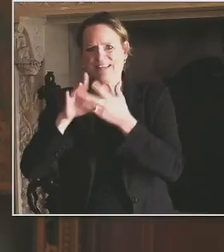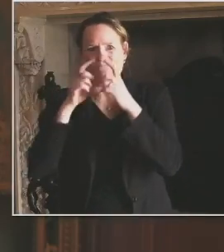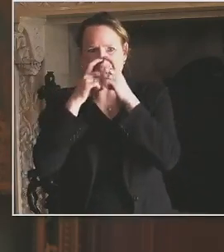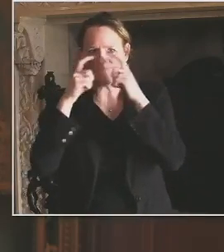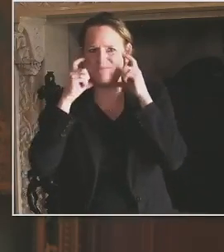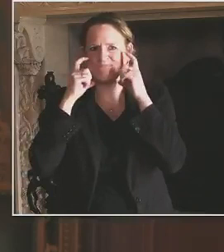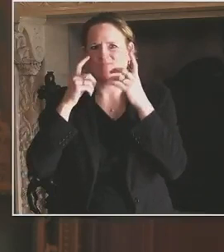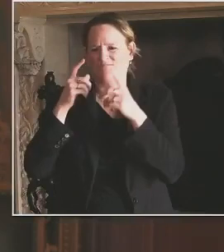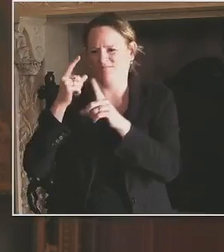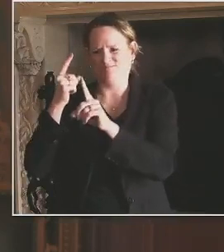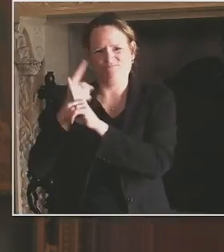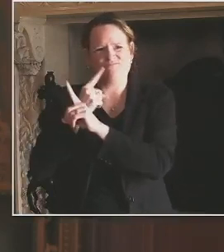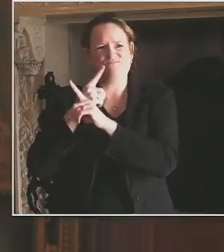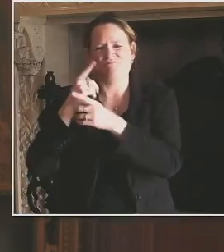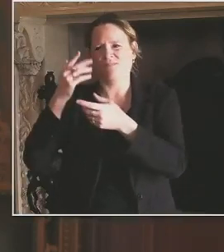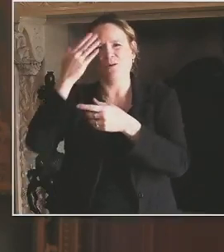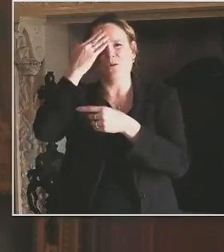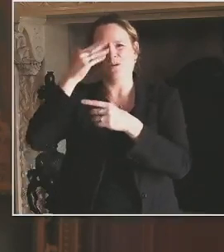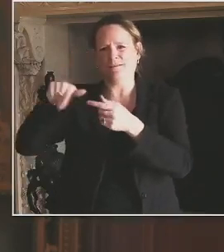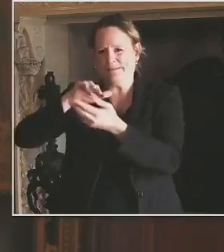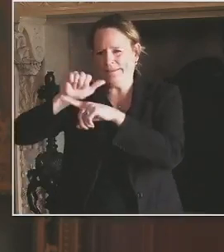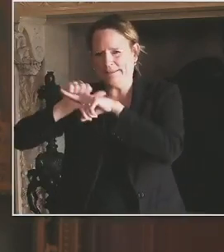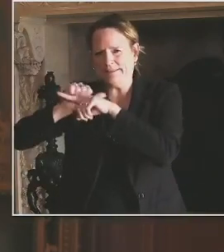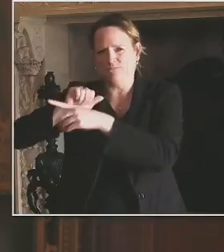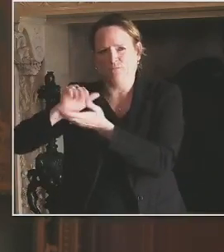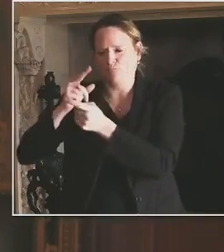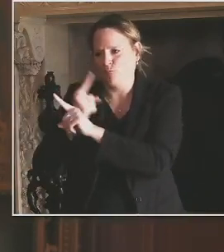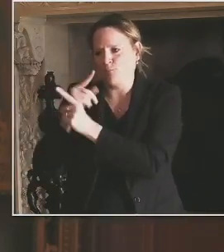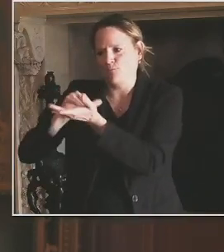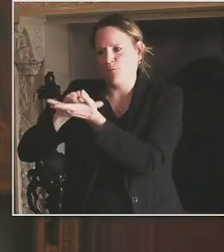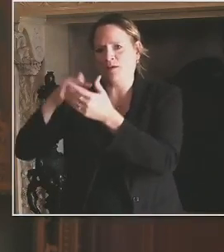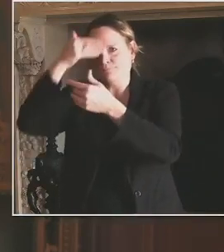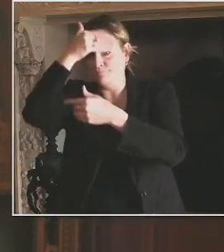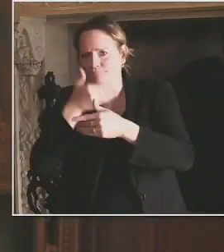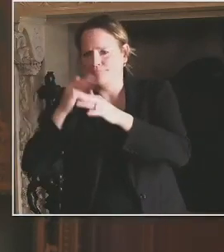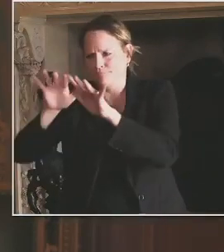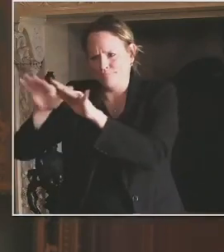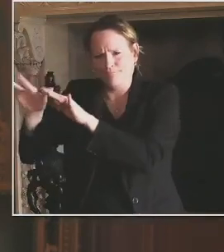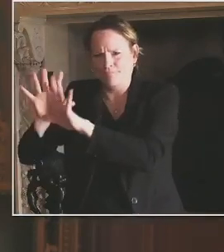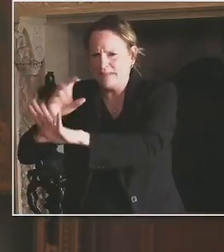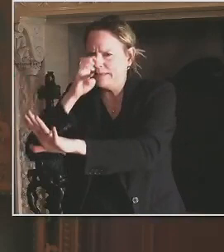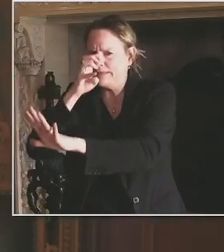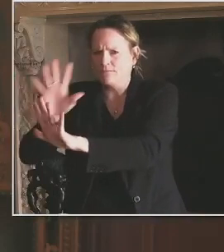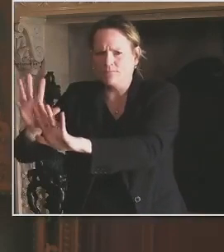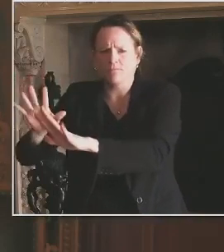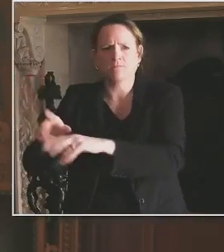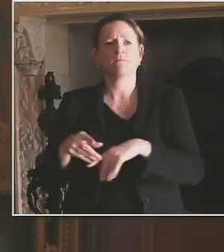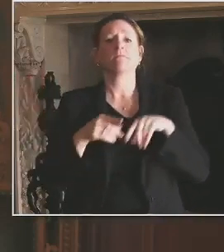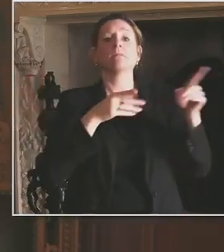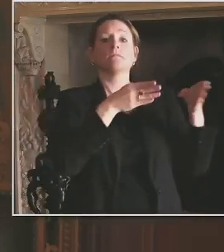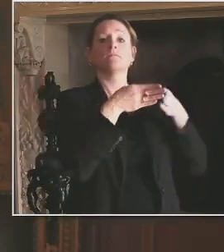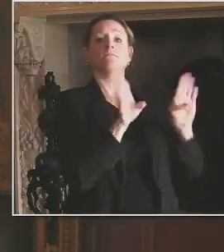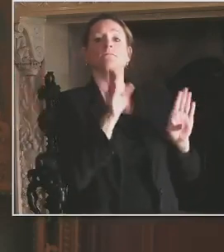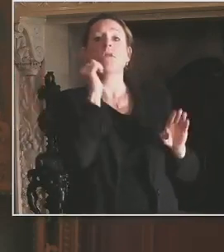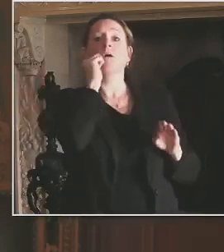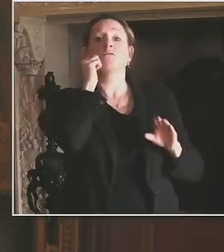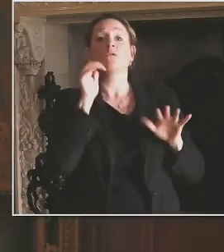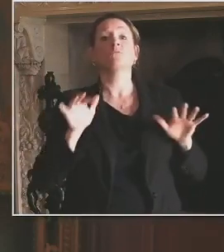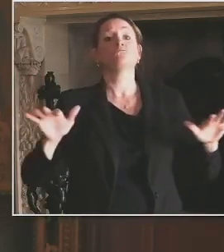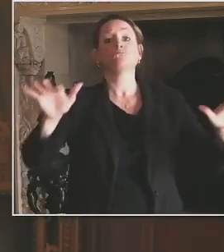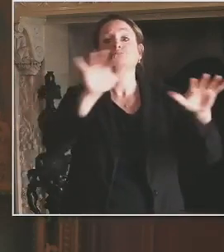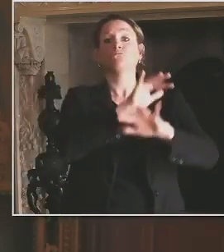to put on the different kinds of masks. In general, though, for the general public, the cloth face coverings, as long as they're clean and they cover both the